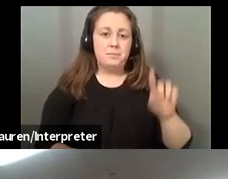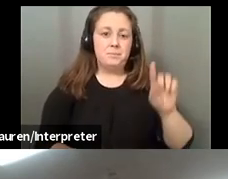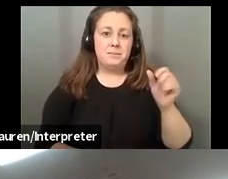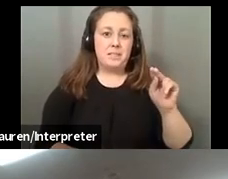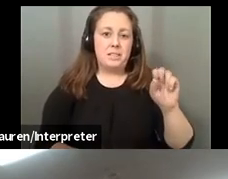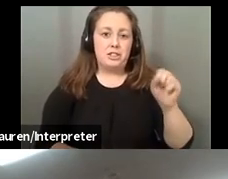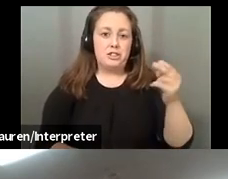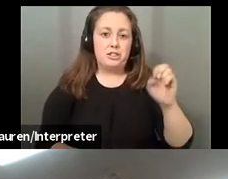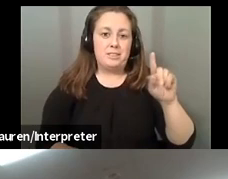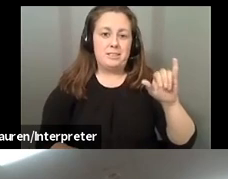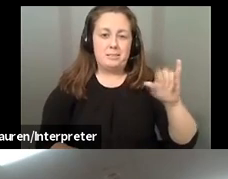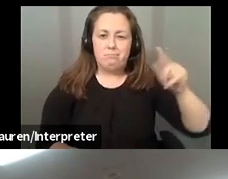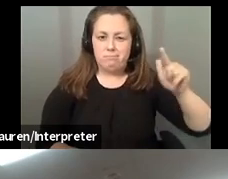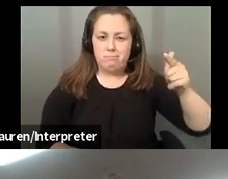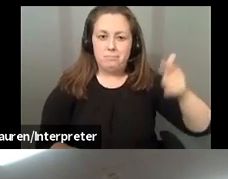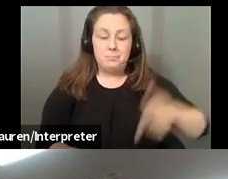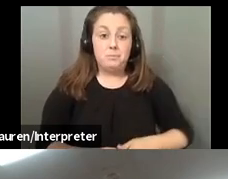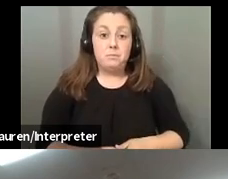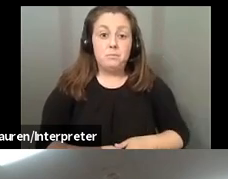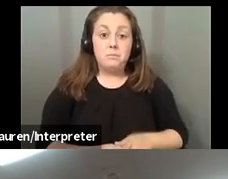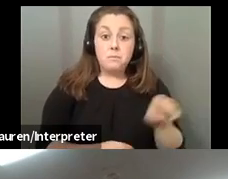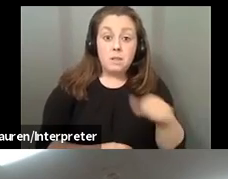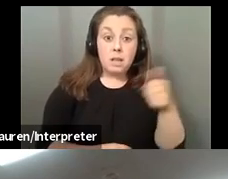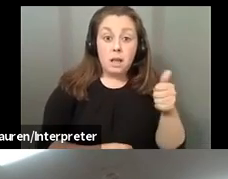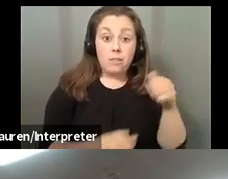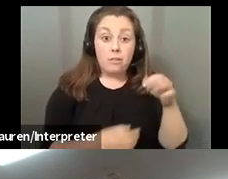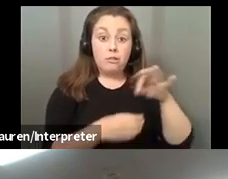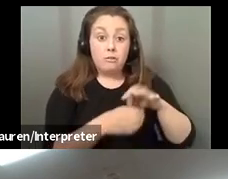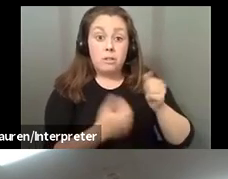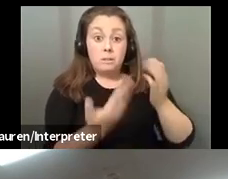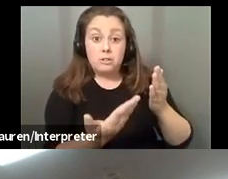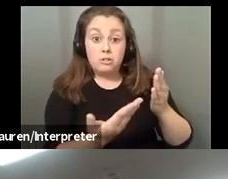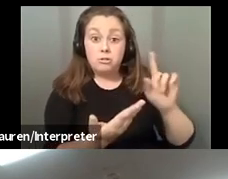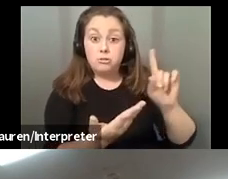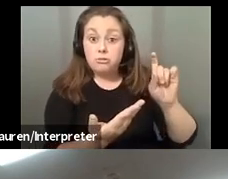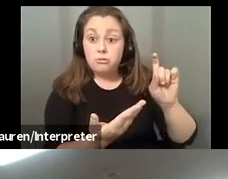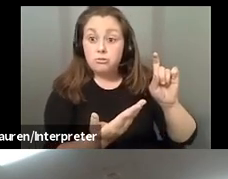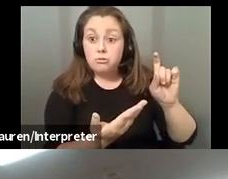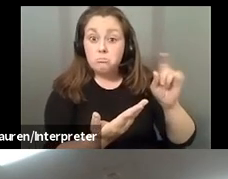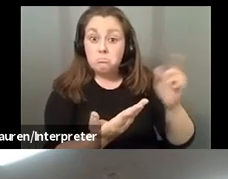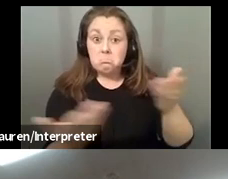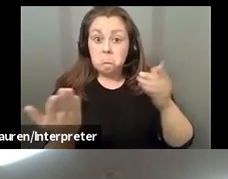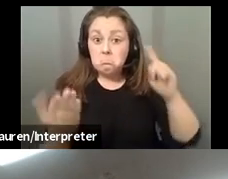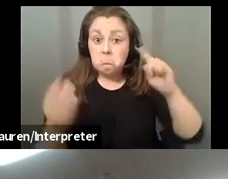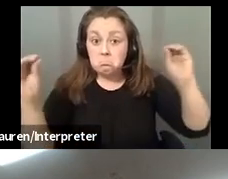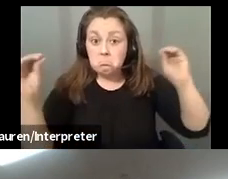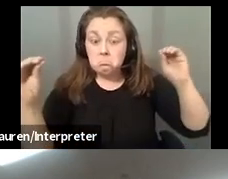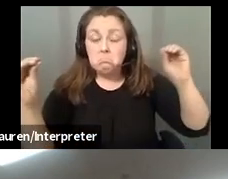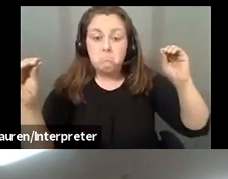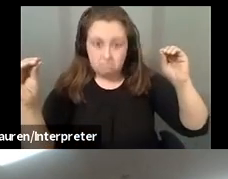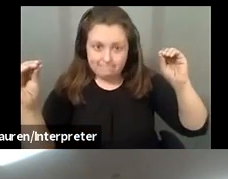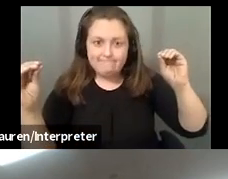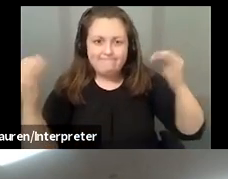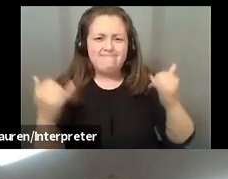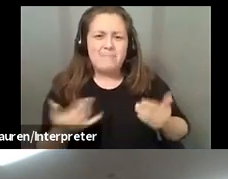I need a motion to, are there any other nominations? Hearing none, at this time I need a